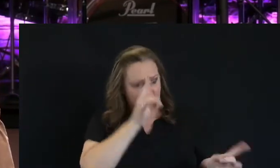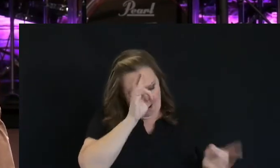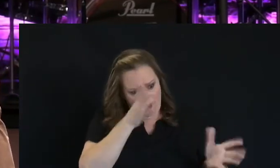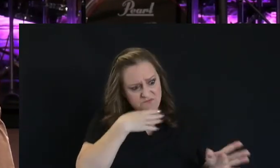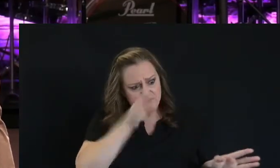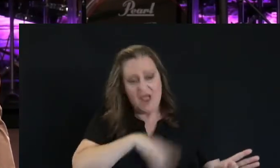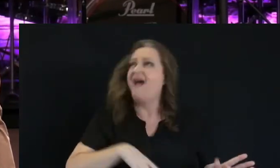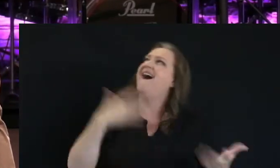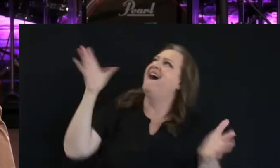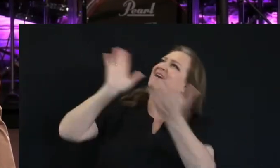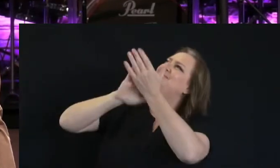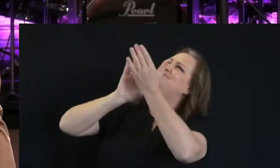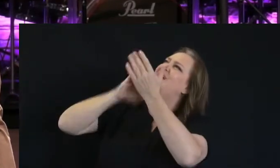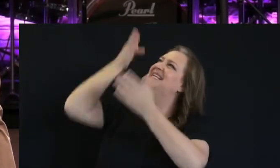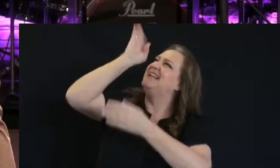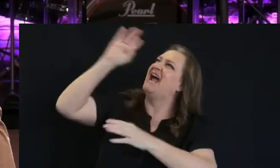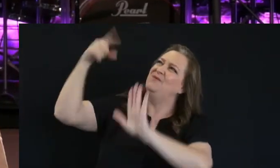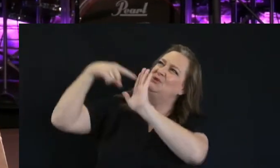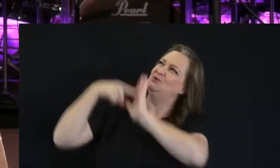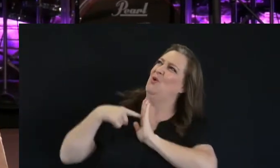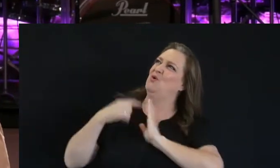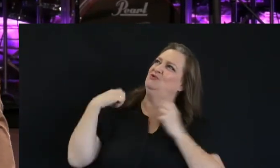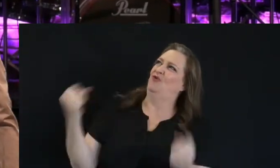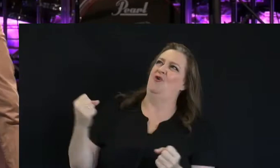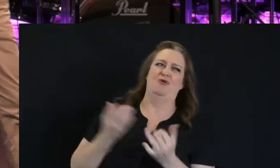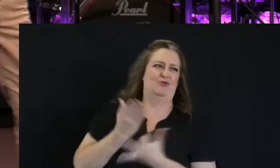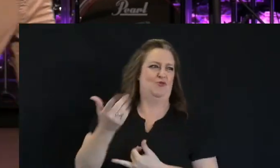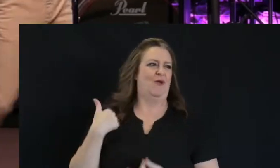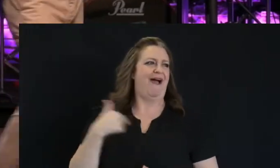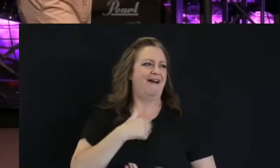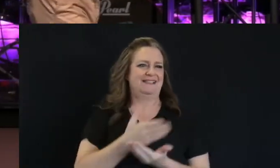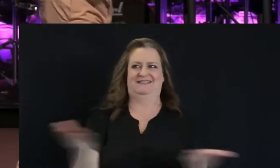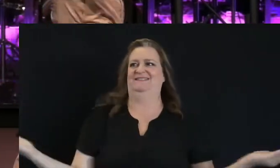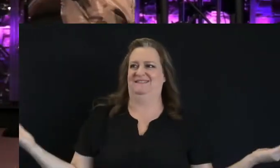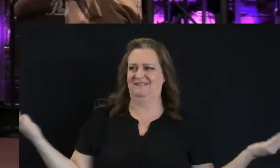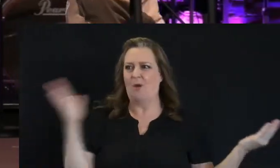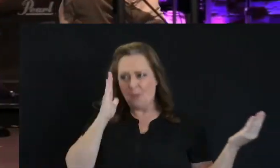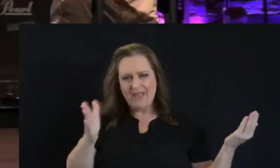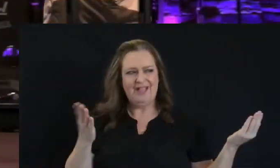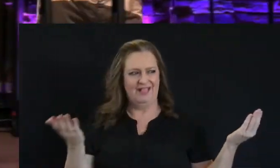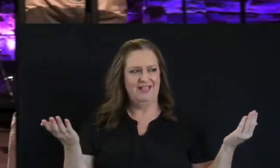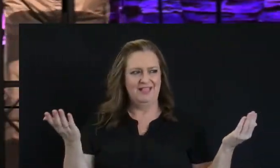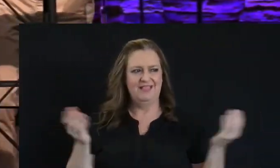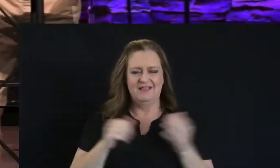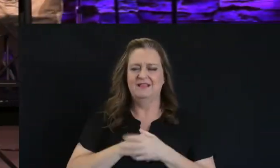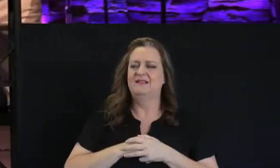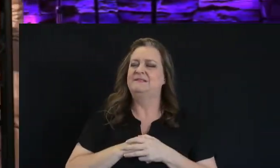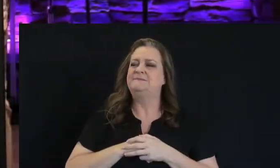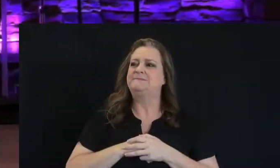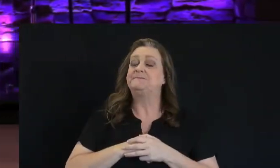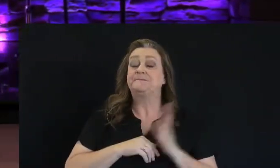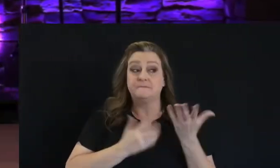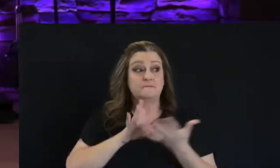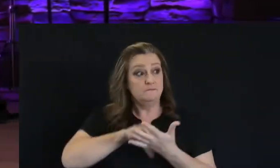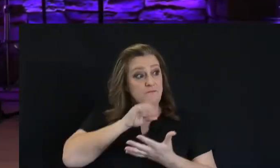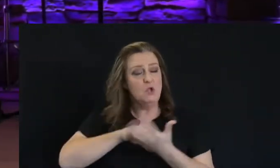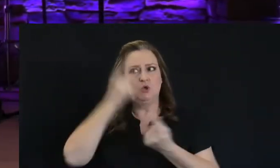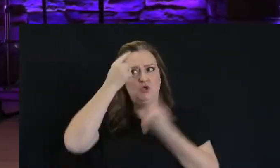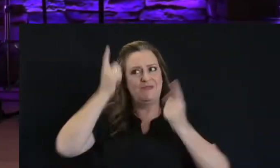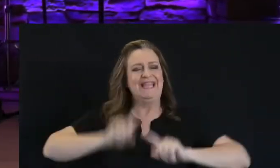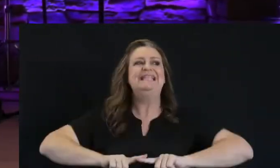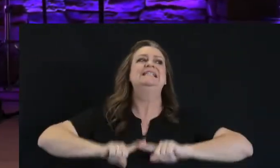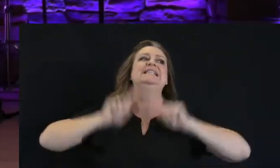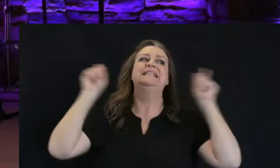bad. And we'll go, praise God. He's only going to show himself strong through us. He's only going to show himself strong through us. It's learning to think